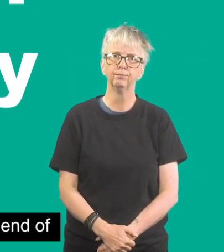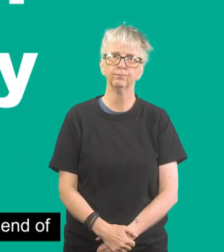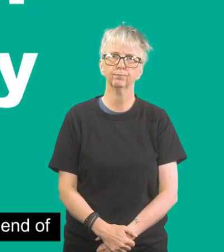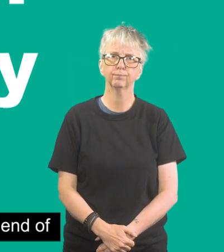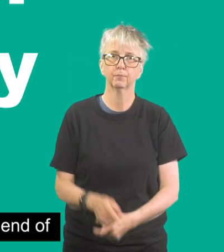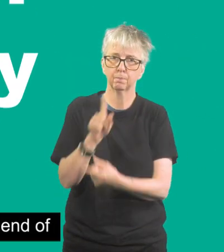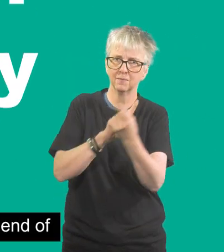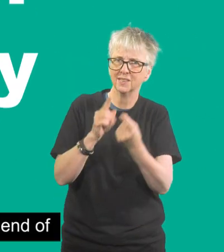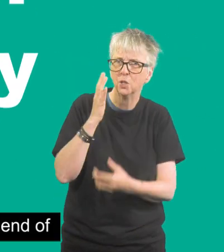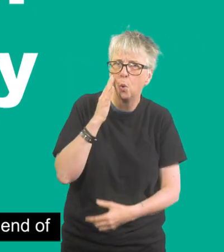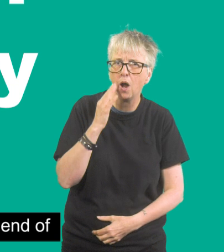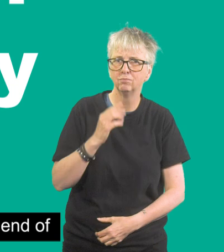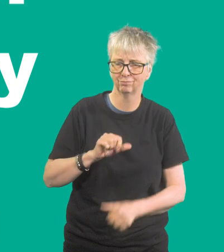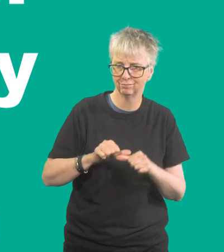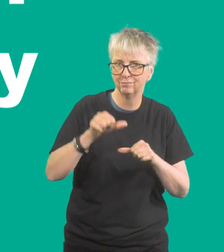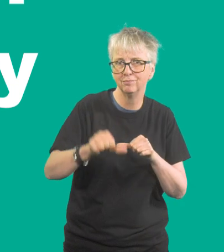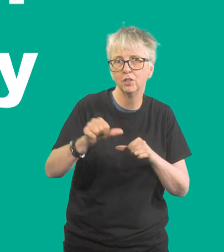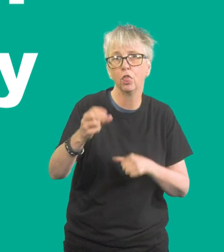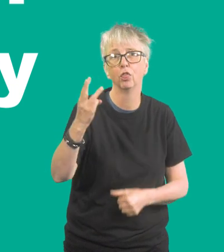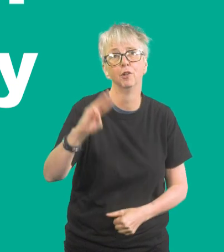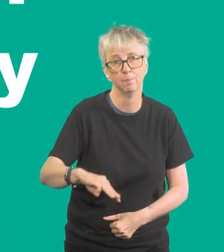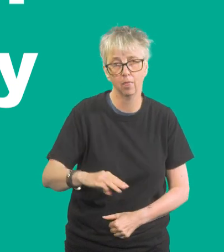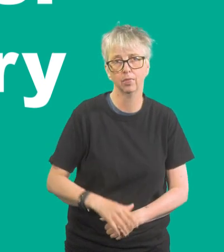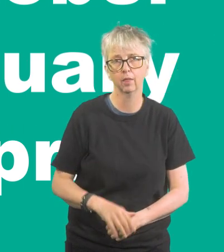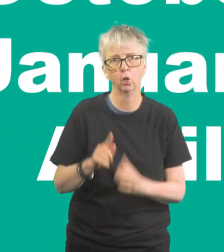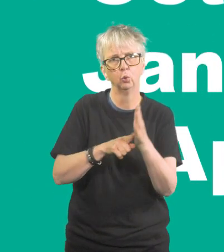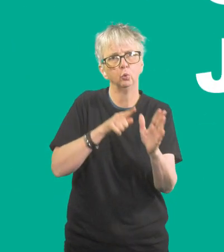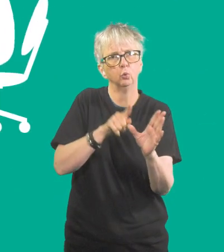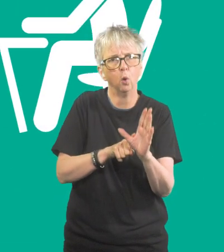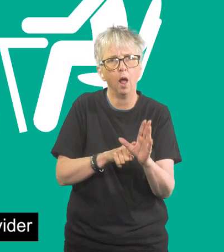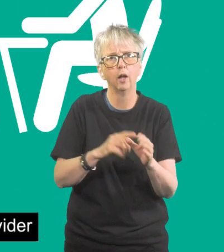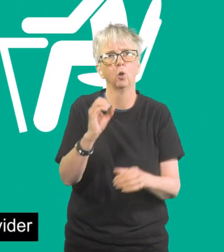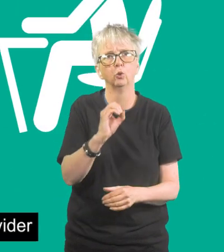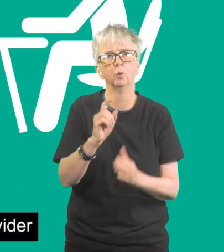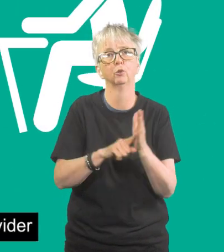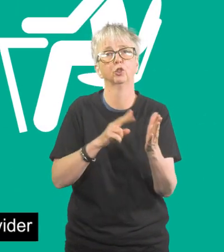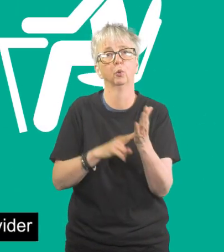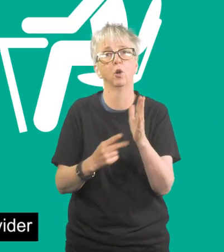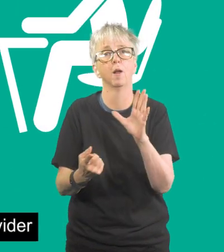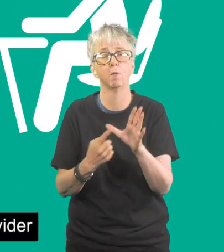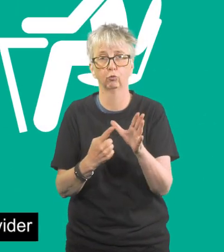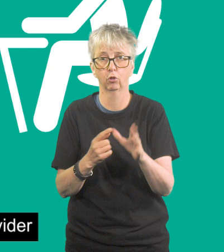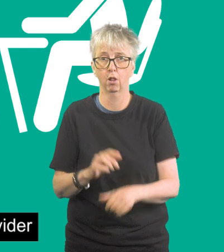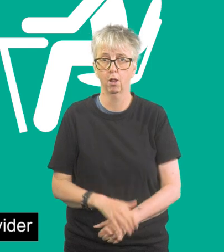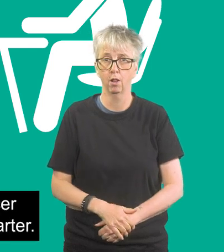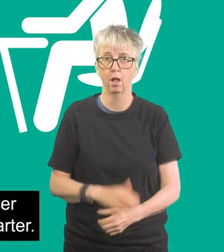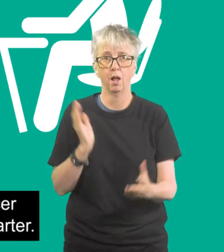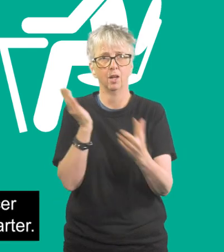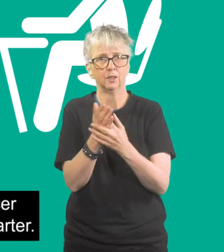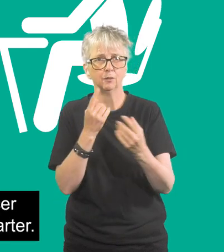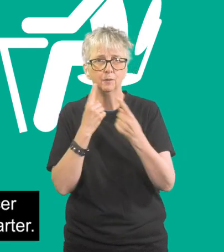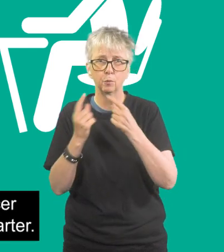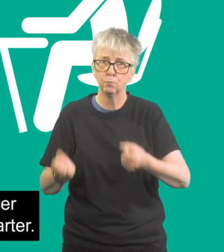Quarter meetings will be held at the end of July, October, January, April with the accessible information provider